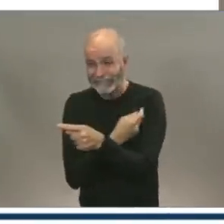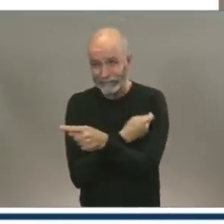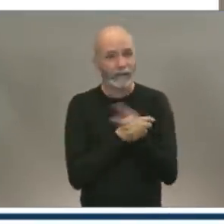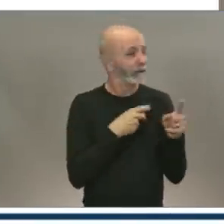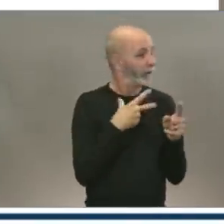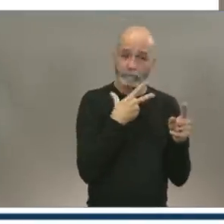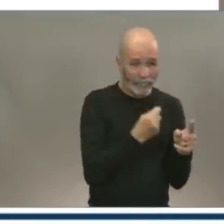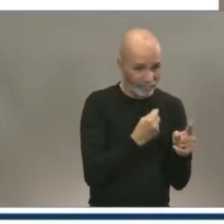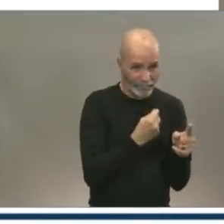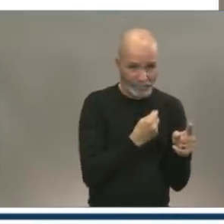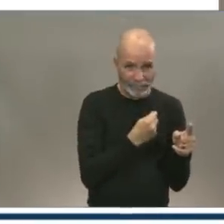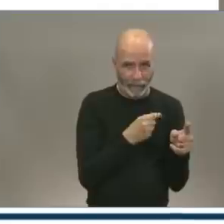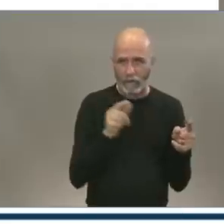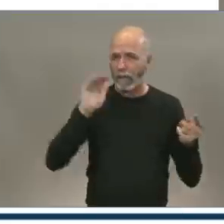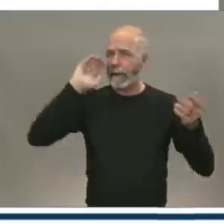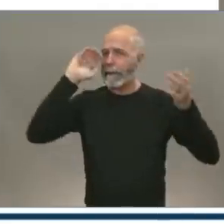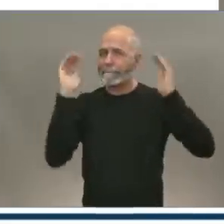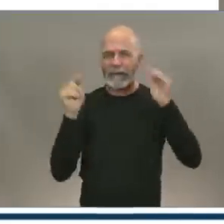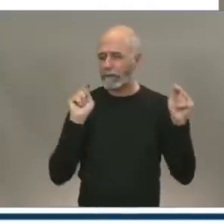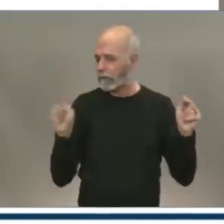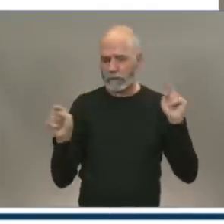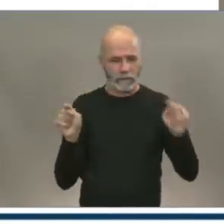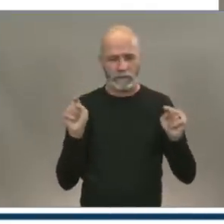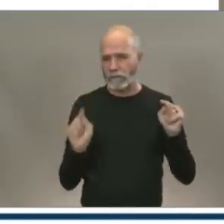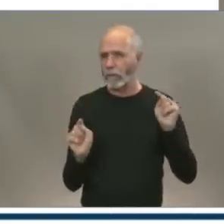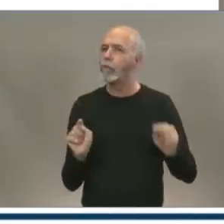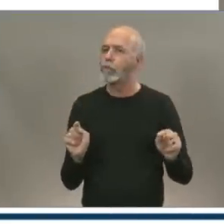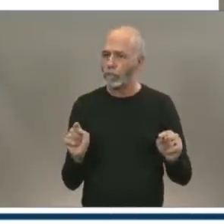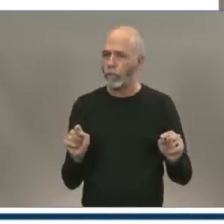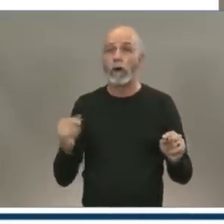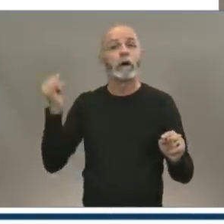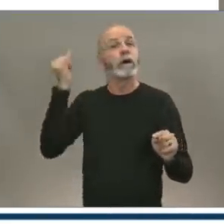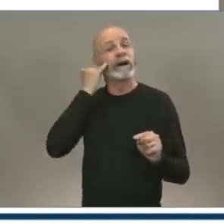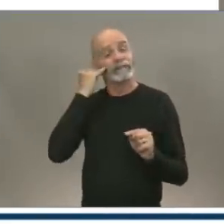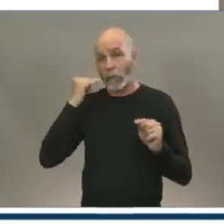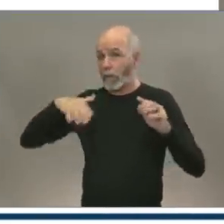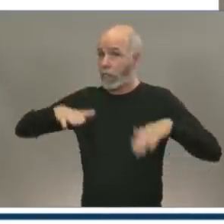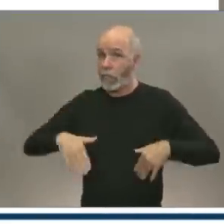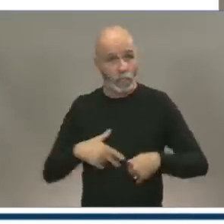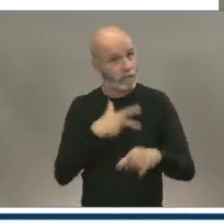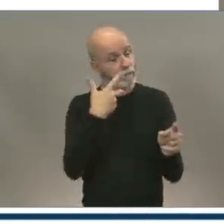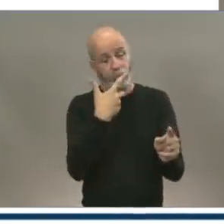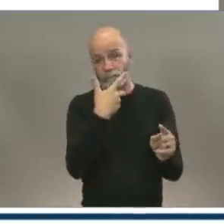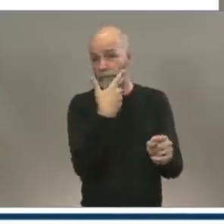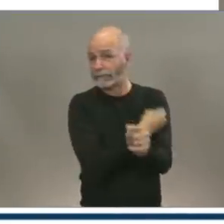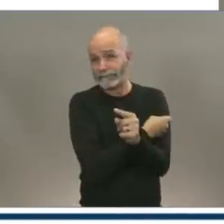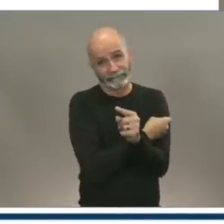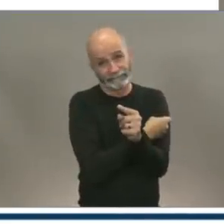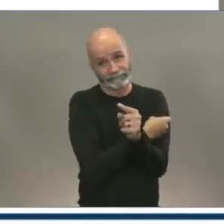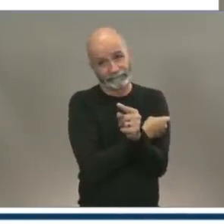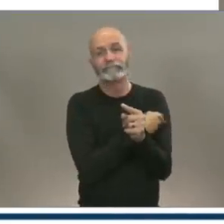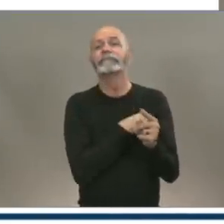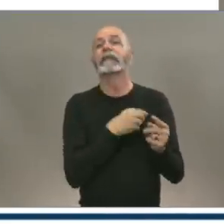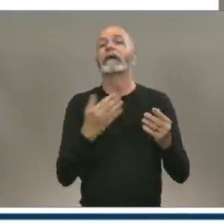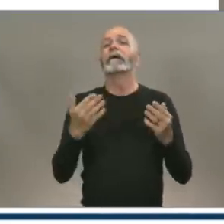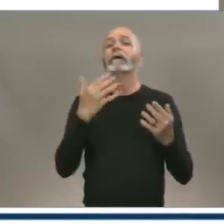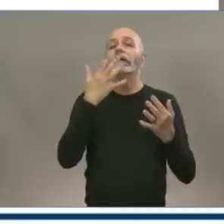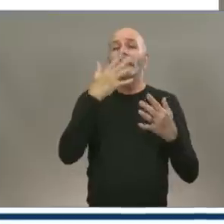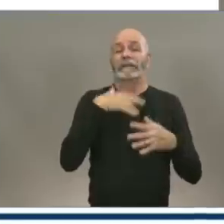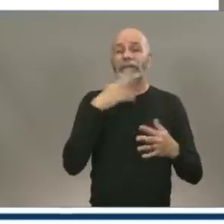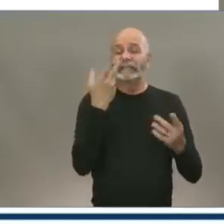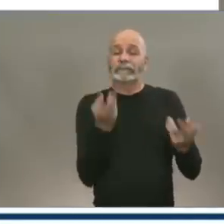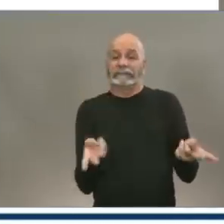average rate of new COVID cases among unvaccinated people in Canada is 7 times higher, and the rate of